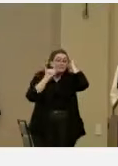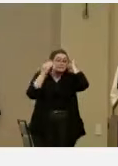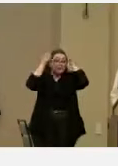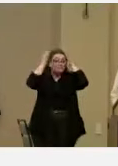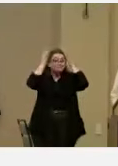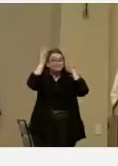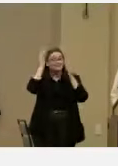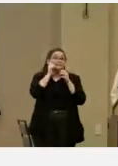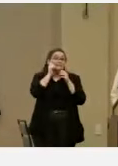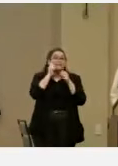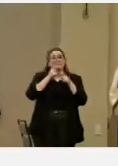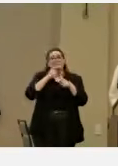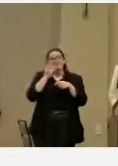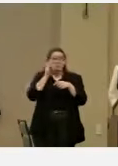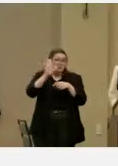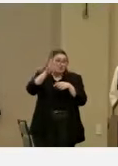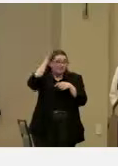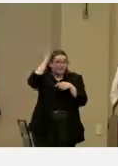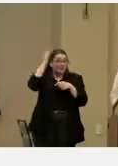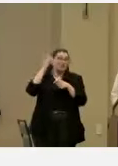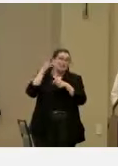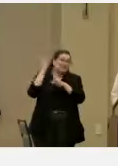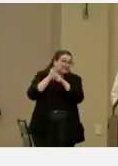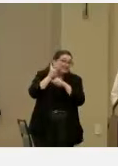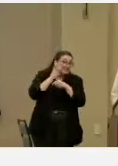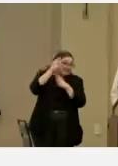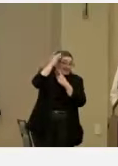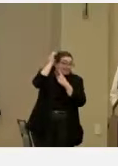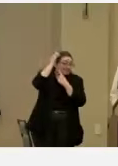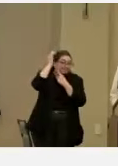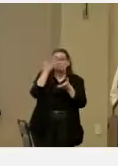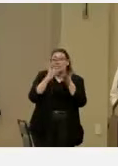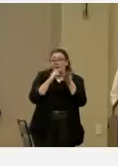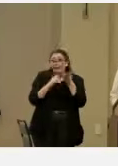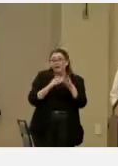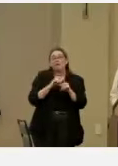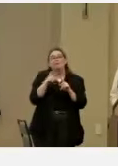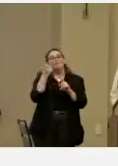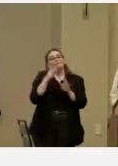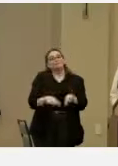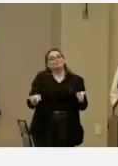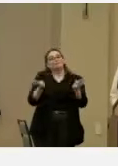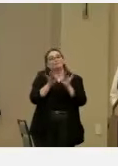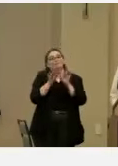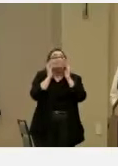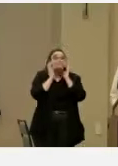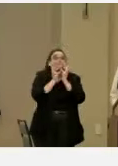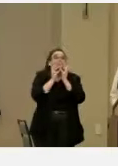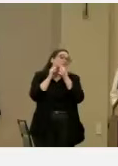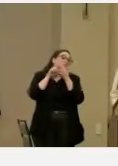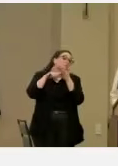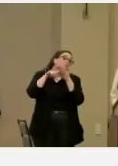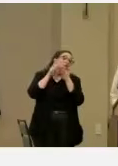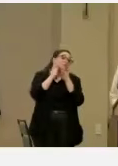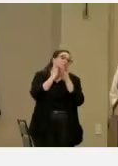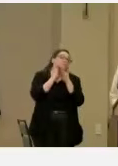depending on how you wear your hair. You may not have access to your scalp at all times, but it's important. Check your beards. Feel